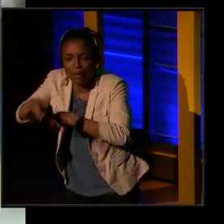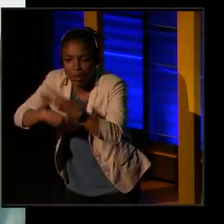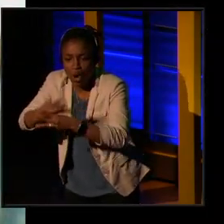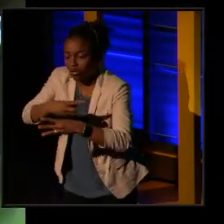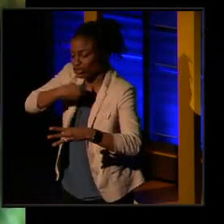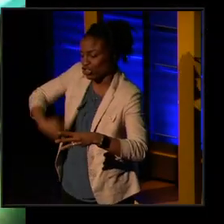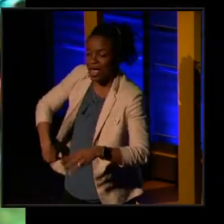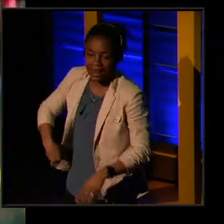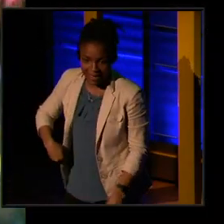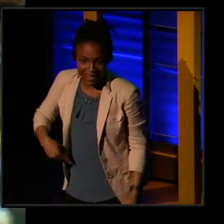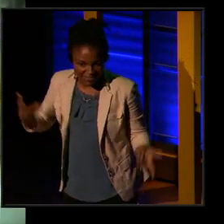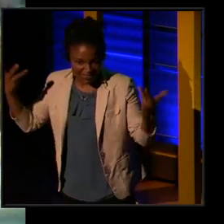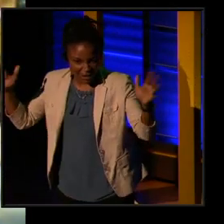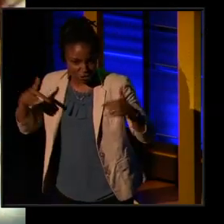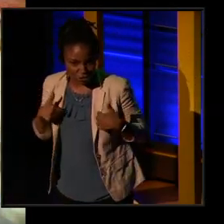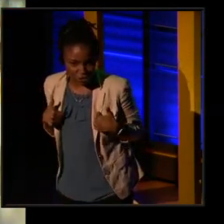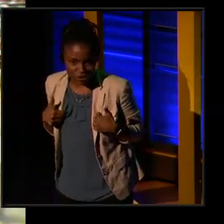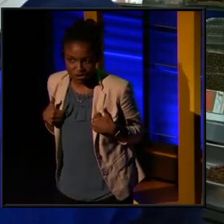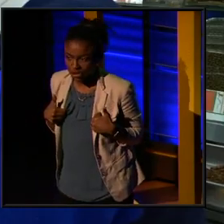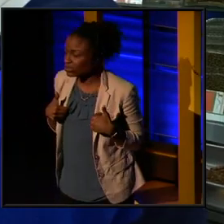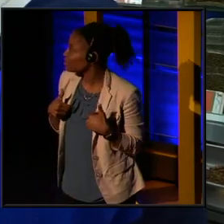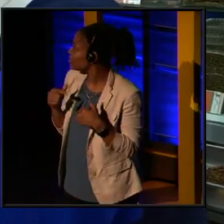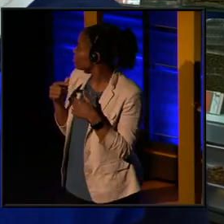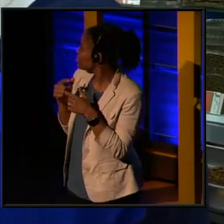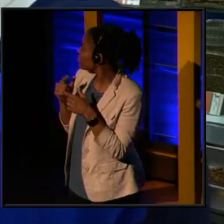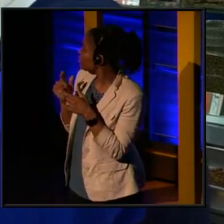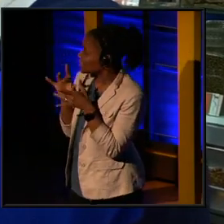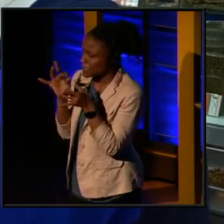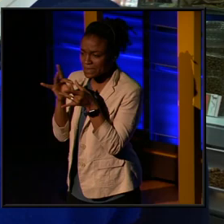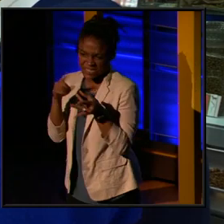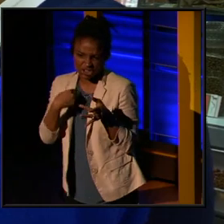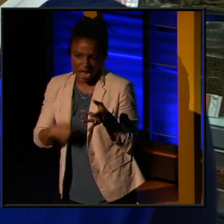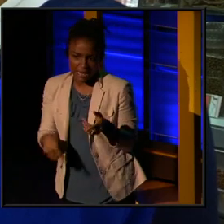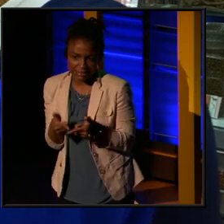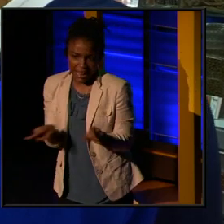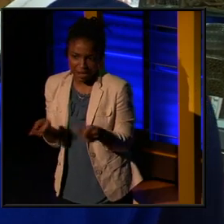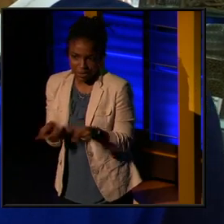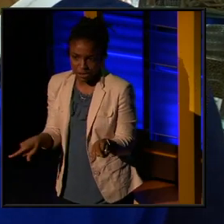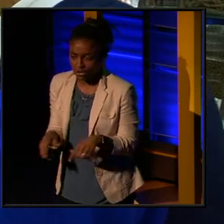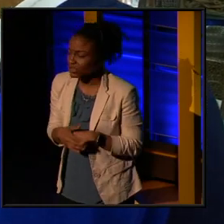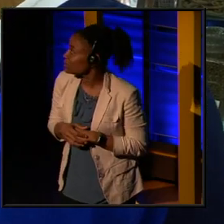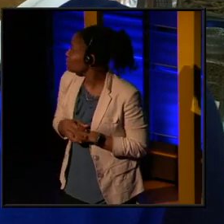Leo. Thank you, sir. There's no need for surgery.